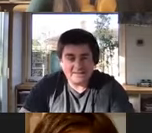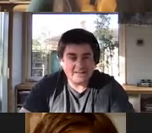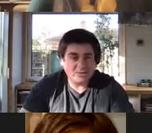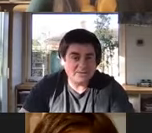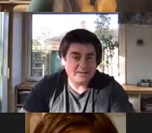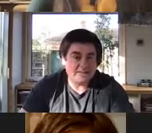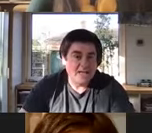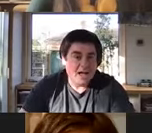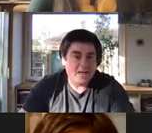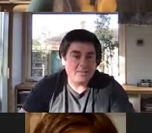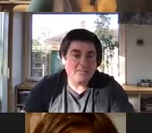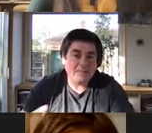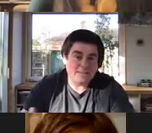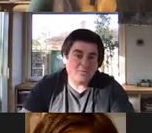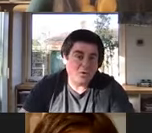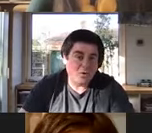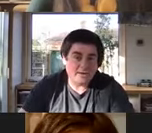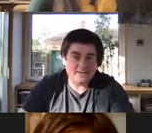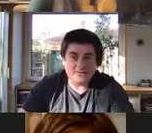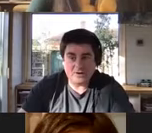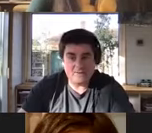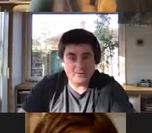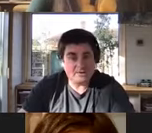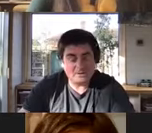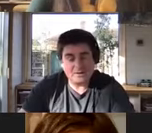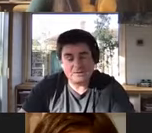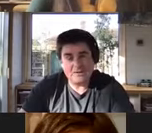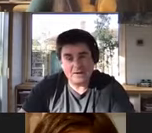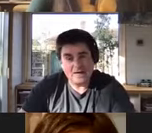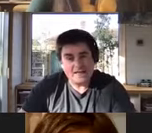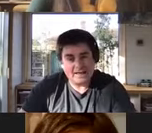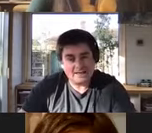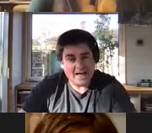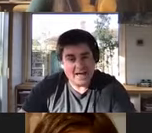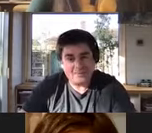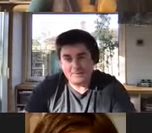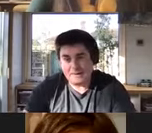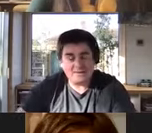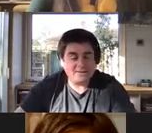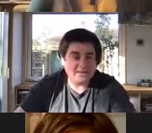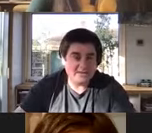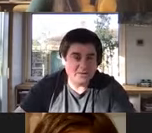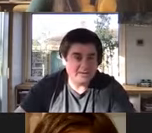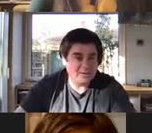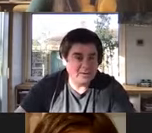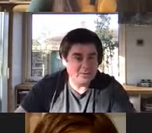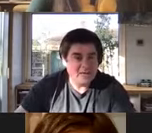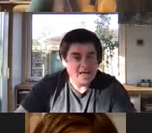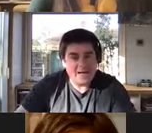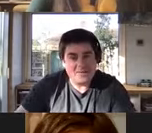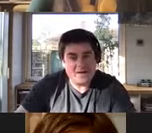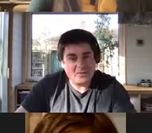policy discourses means that they've got quite significant influence sometimes over things that are happening. But Civitas is one